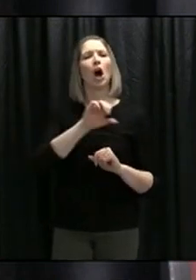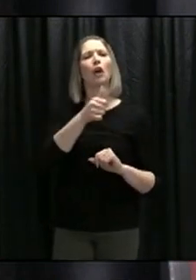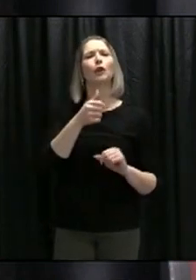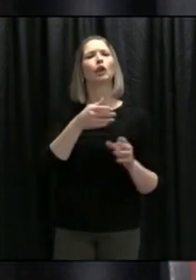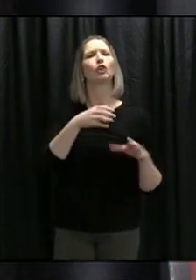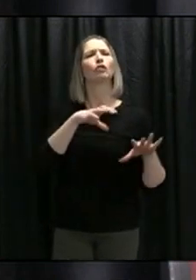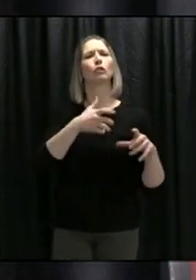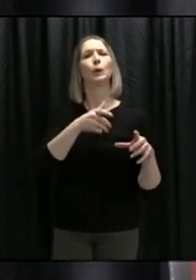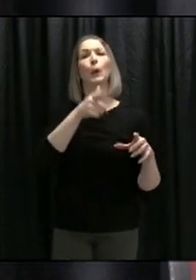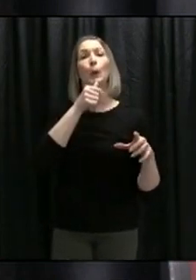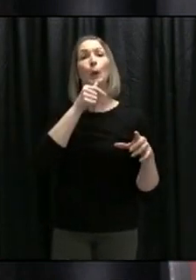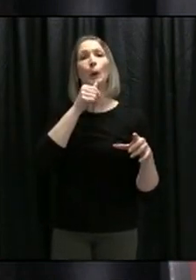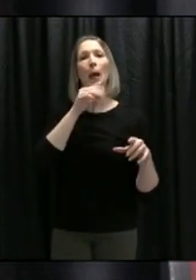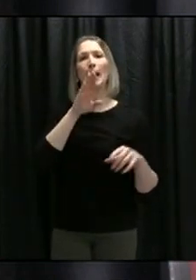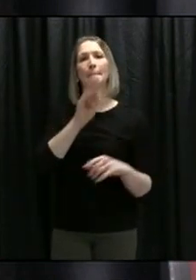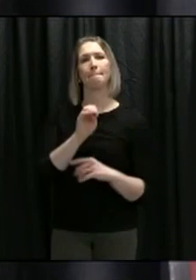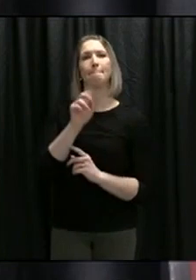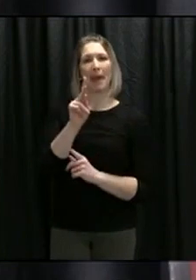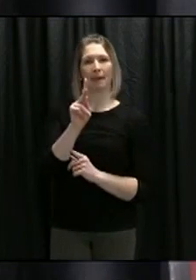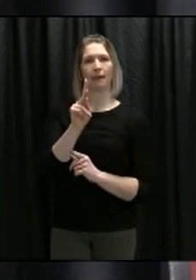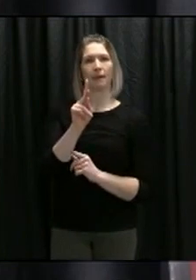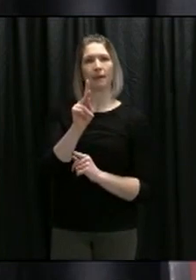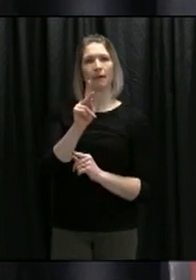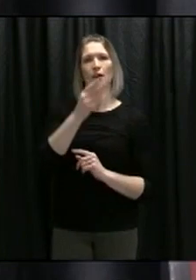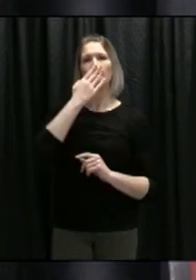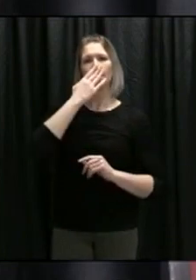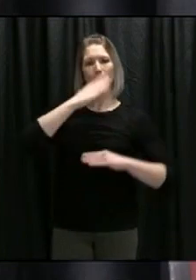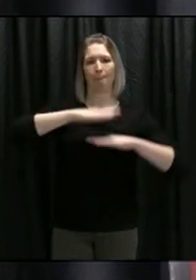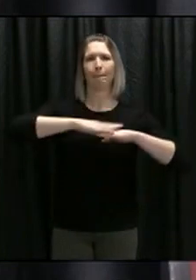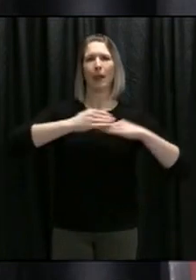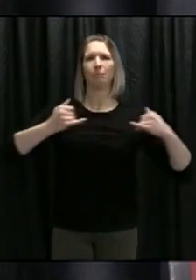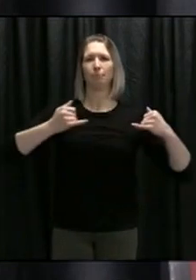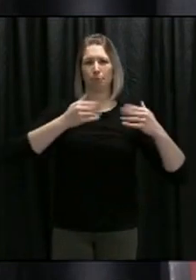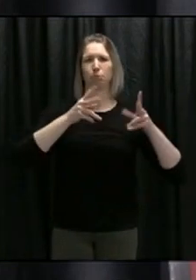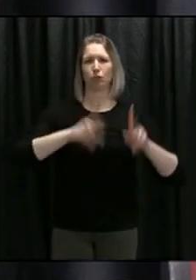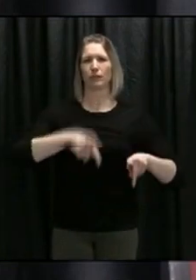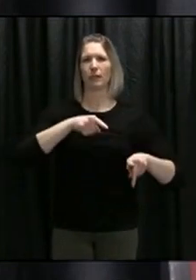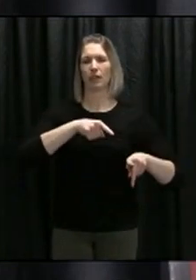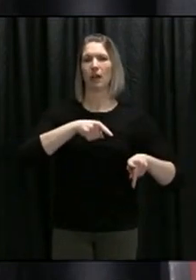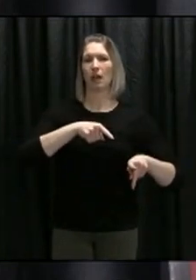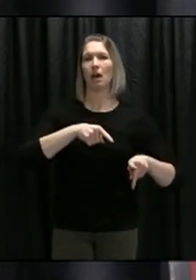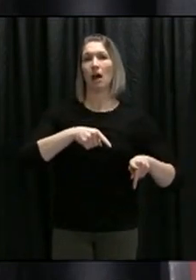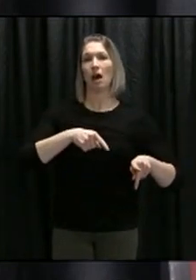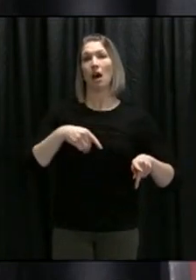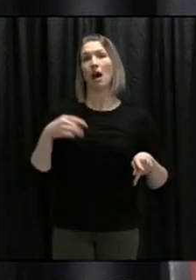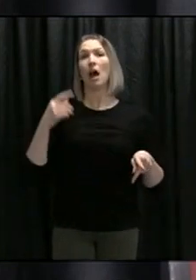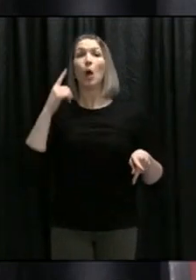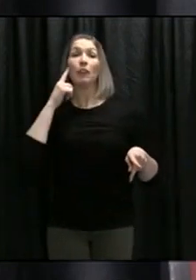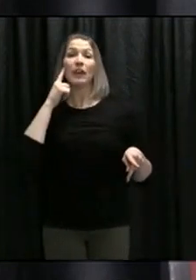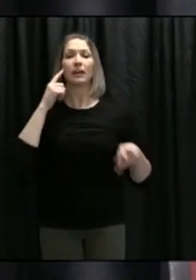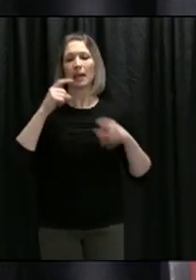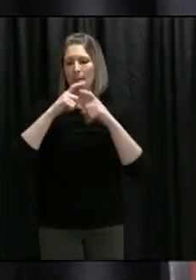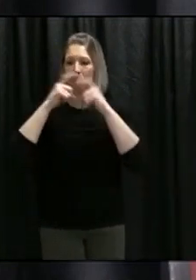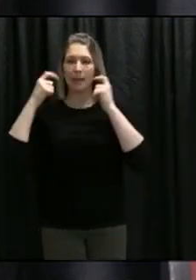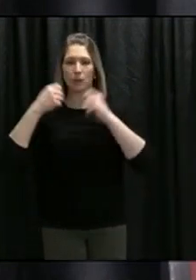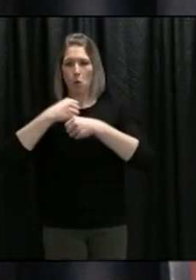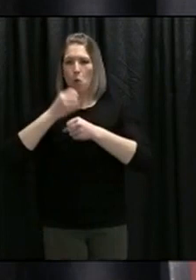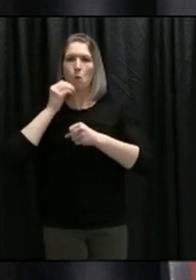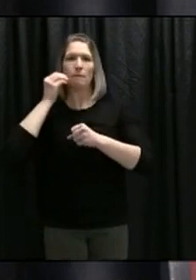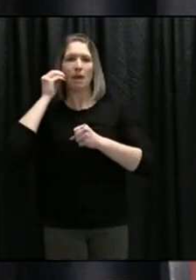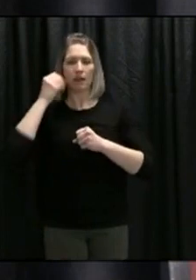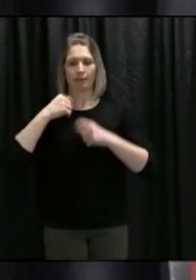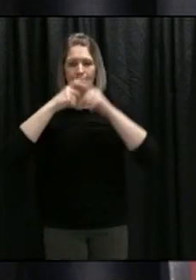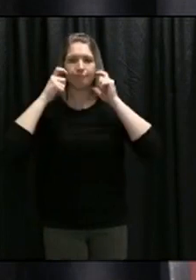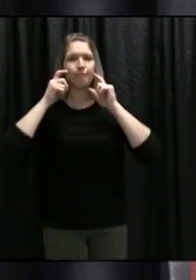environment, and that's from banks. And again, I appreciate the challenges and the security and safety issues around that. But I think,